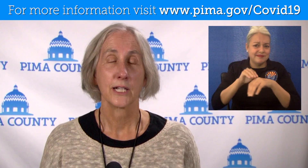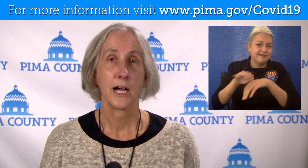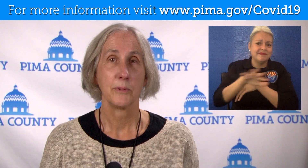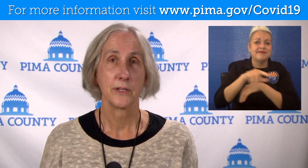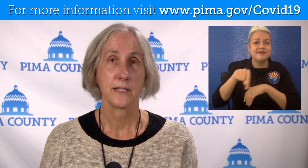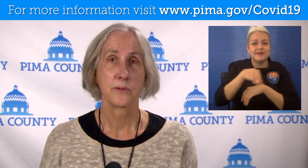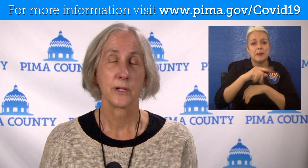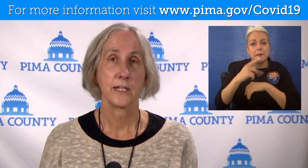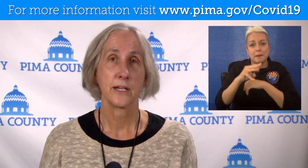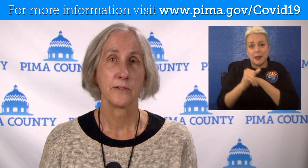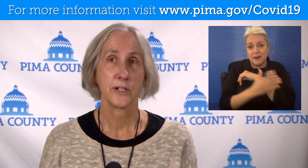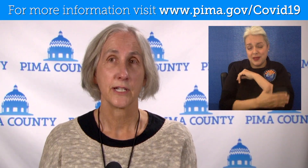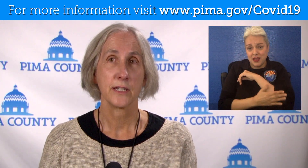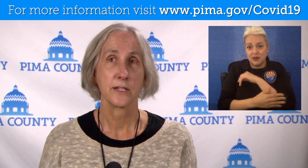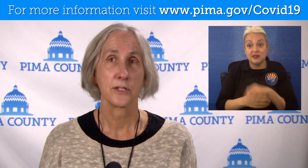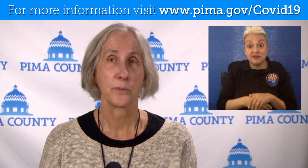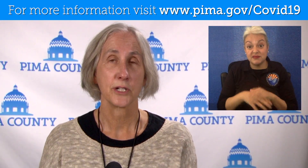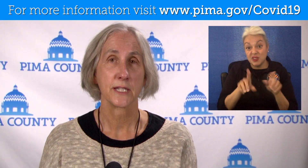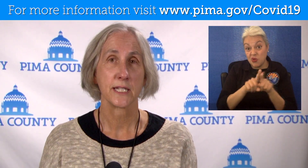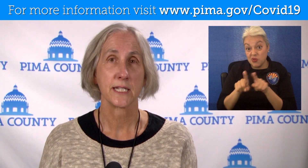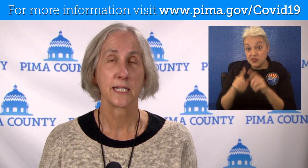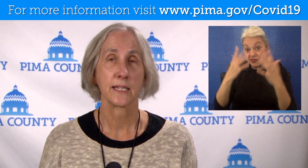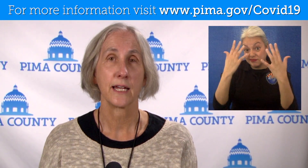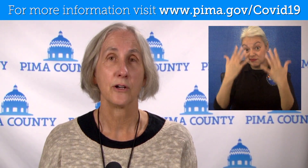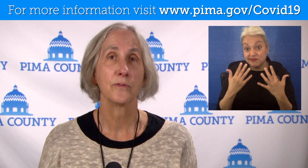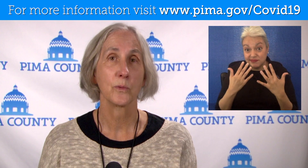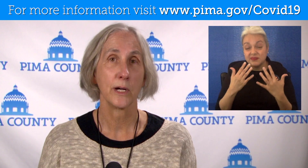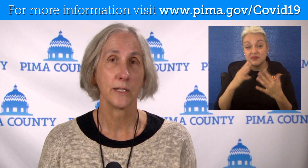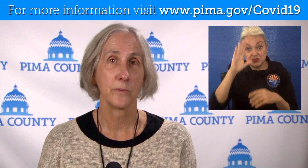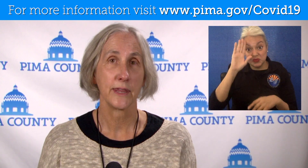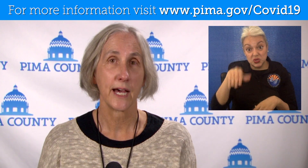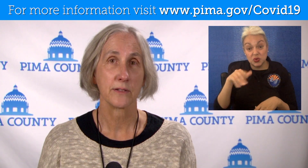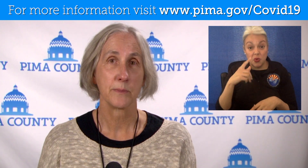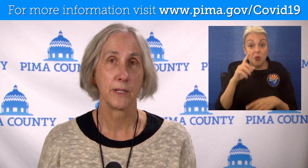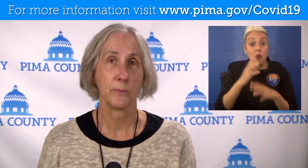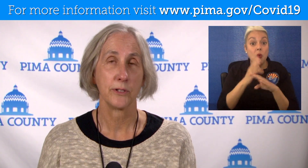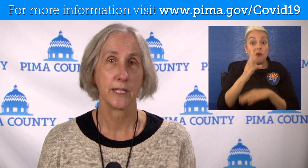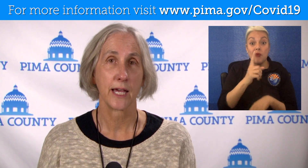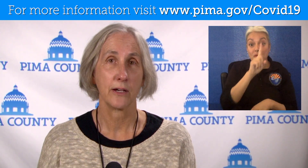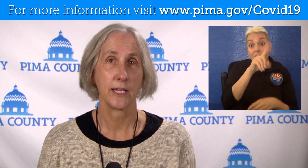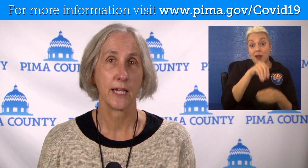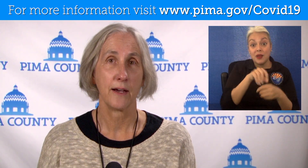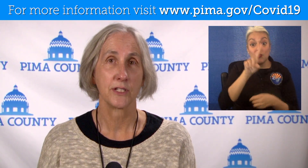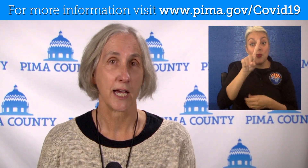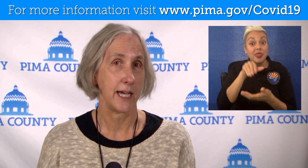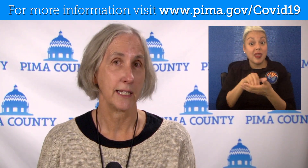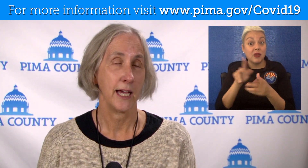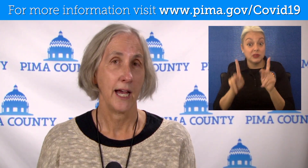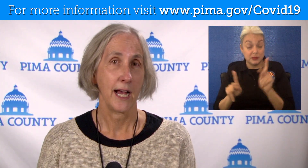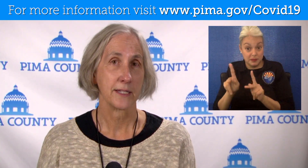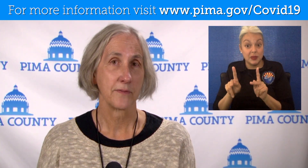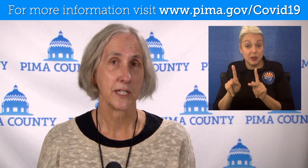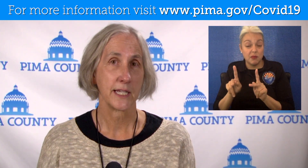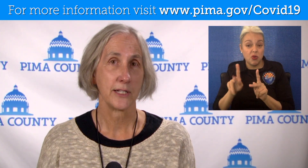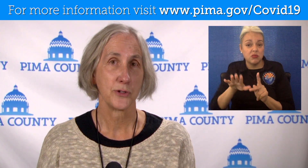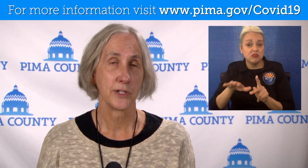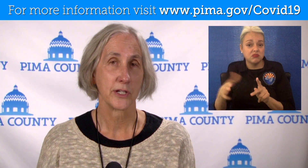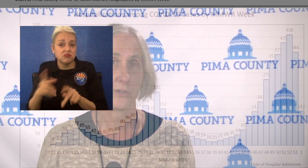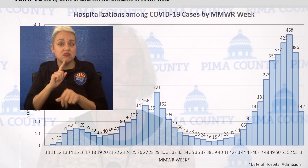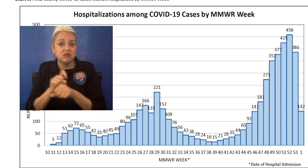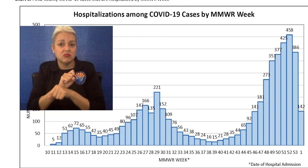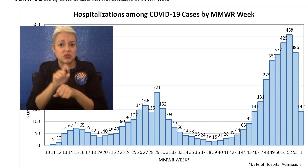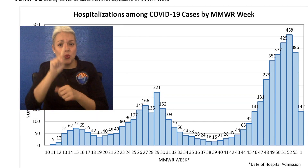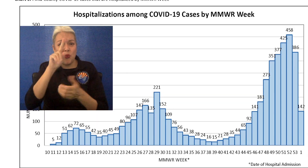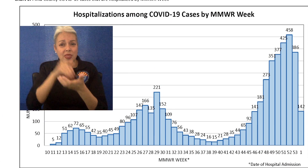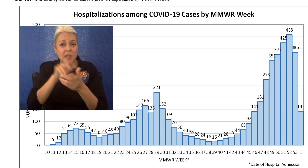I want to couple this with another very sobering statistic that over 1 in 1,000 people in the county have died as of today due